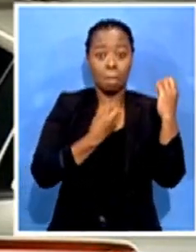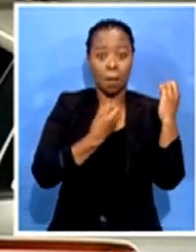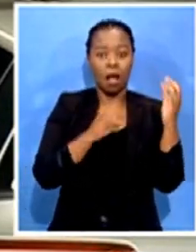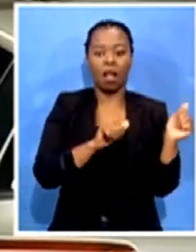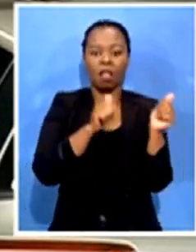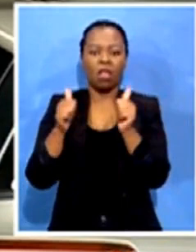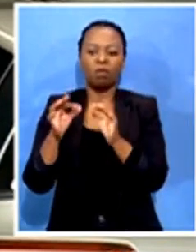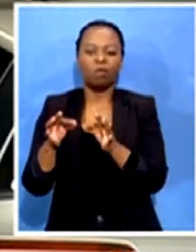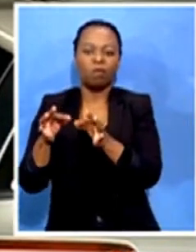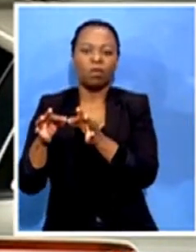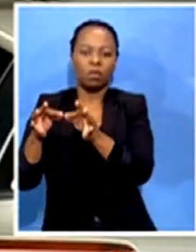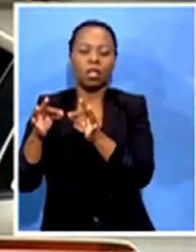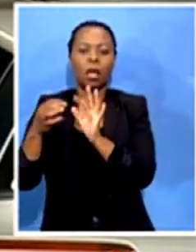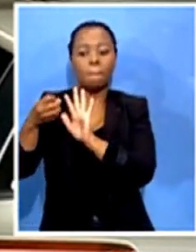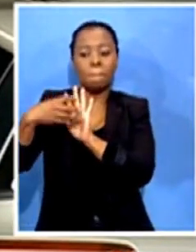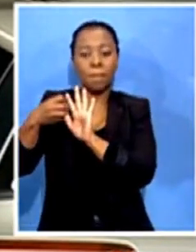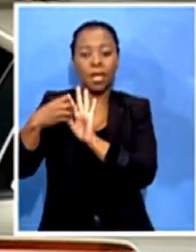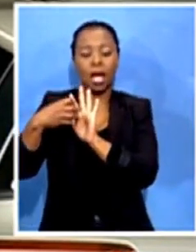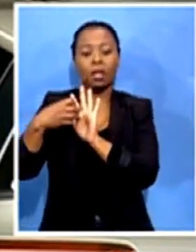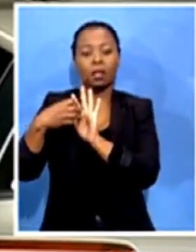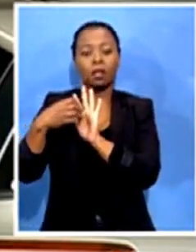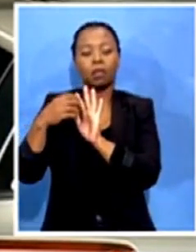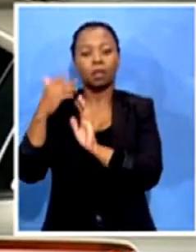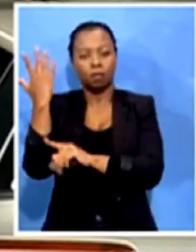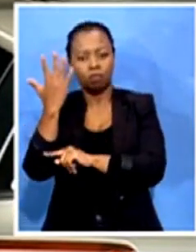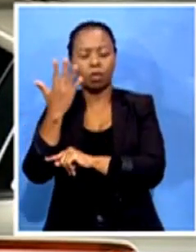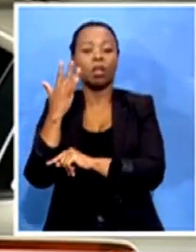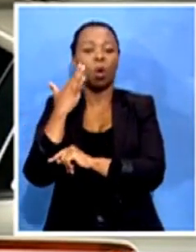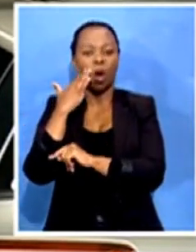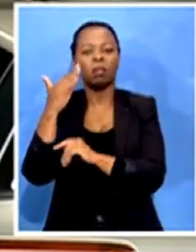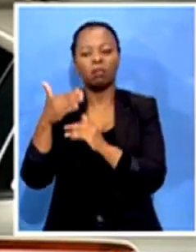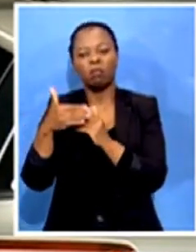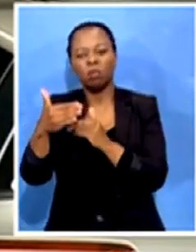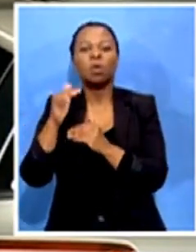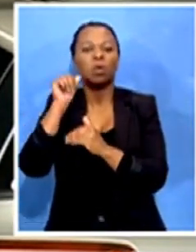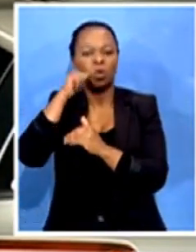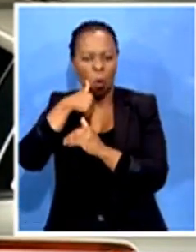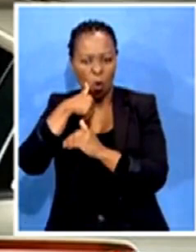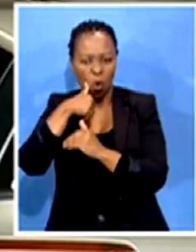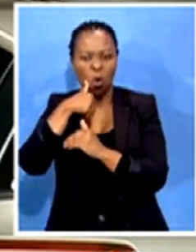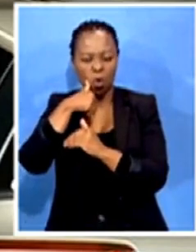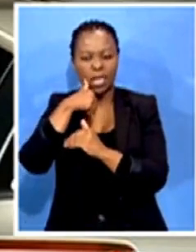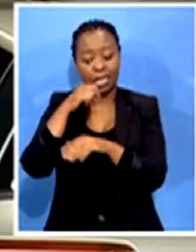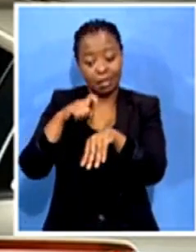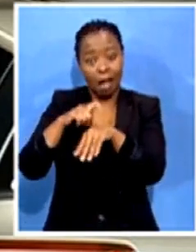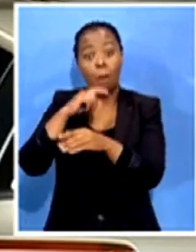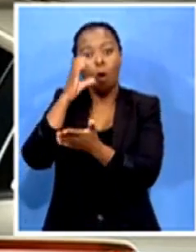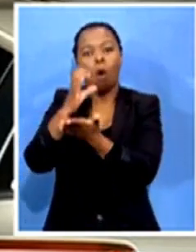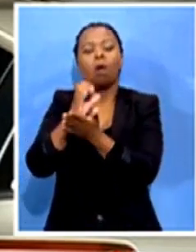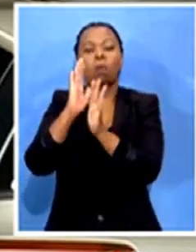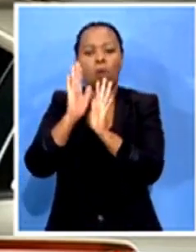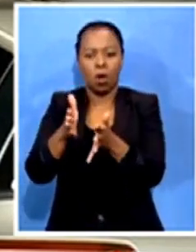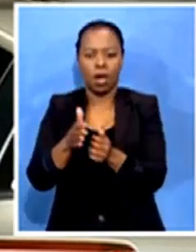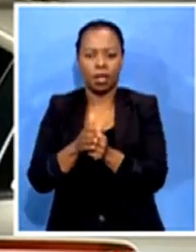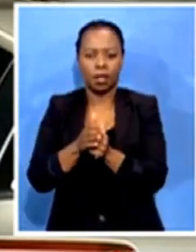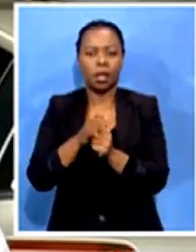the president. Our media briefing will definitely be tomorrow. We'll confirm the time once we know when the president is going to speak.